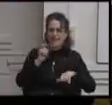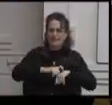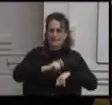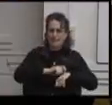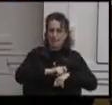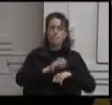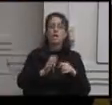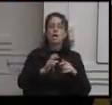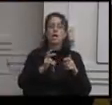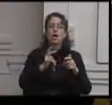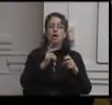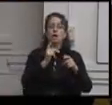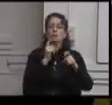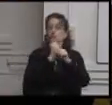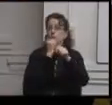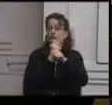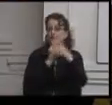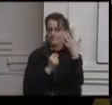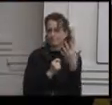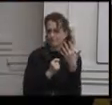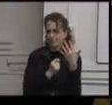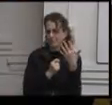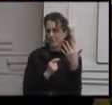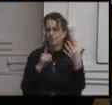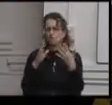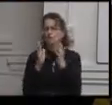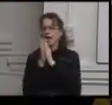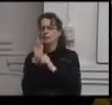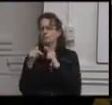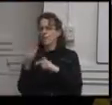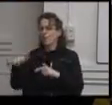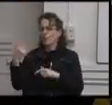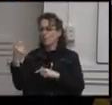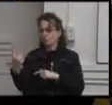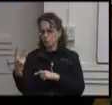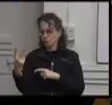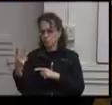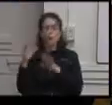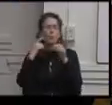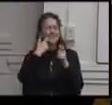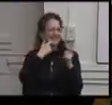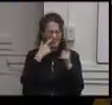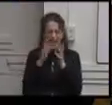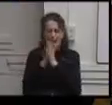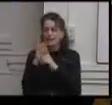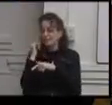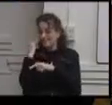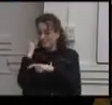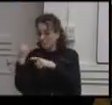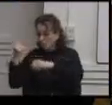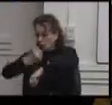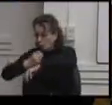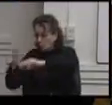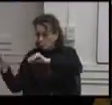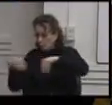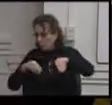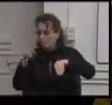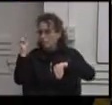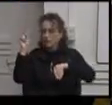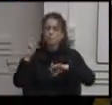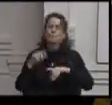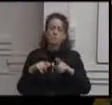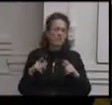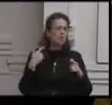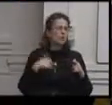question about what would we do with the other 2, we looked hard and decided that we could drop to